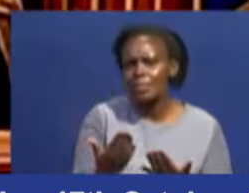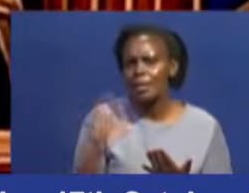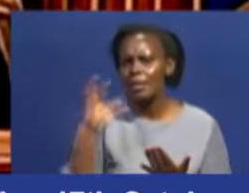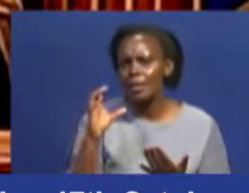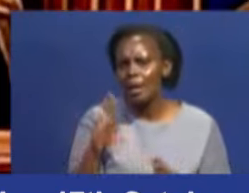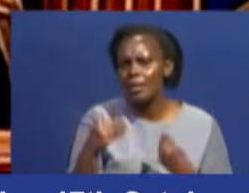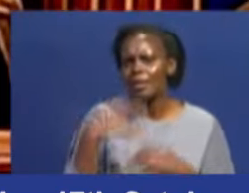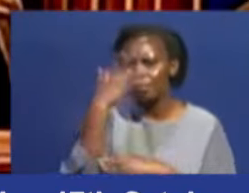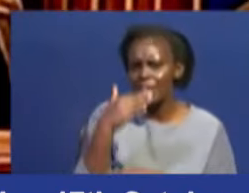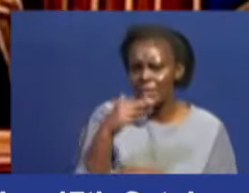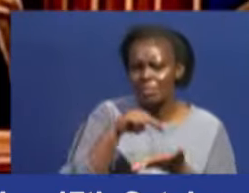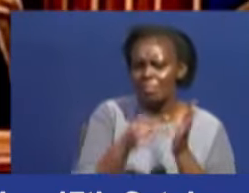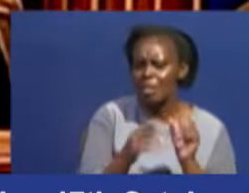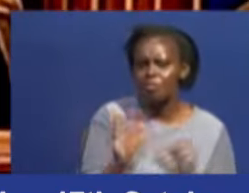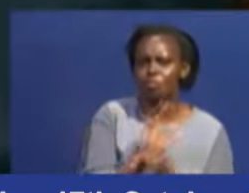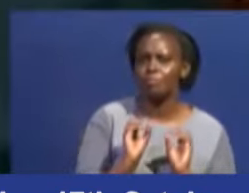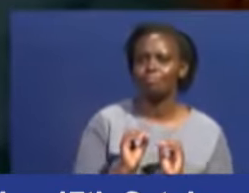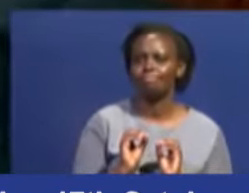doesn't mean much.